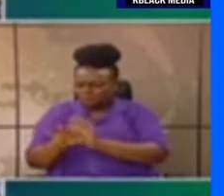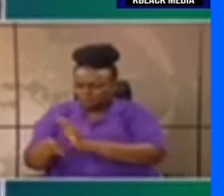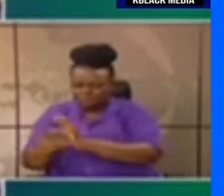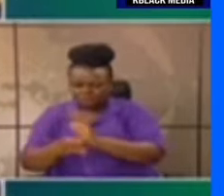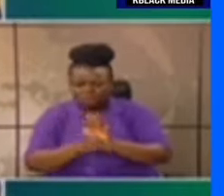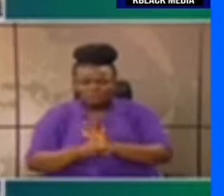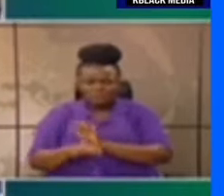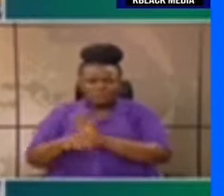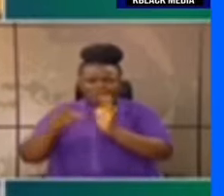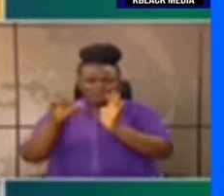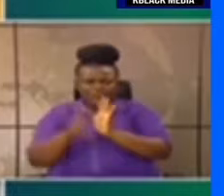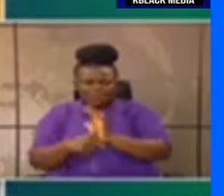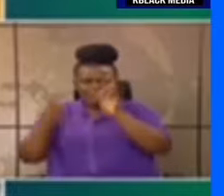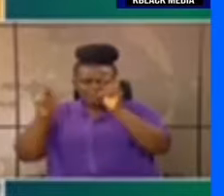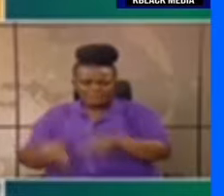Eba,